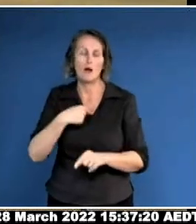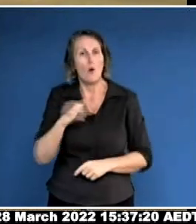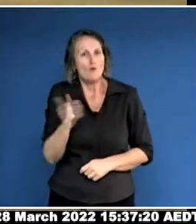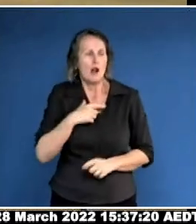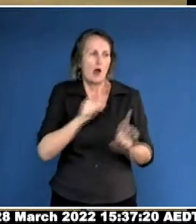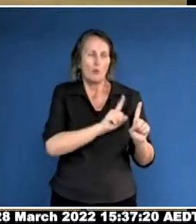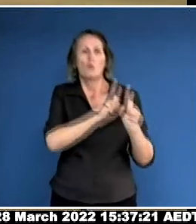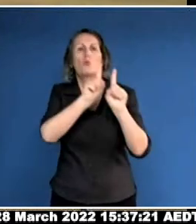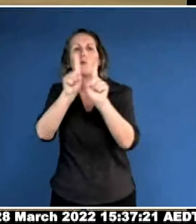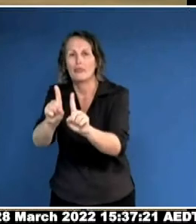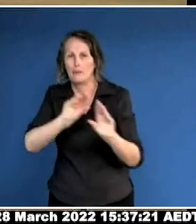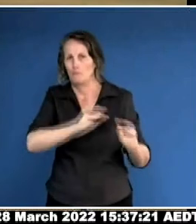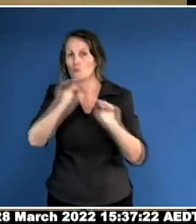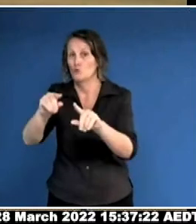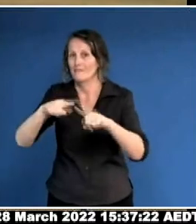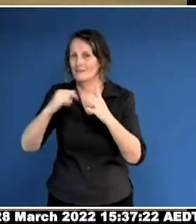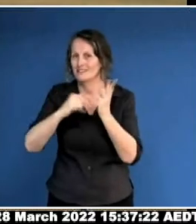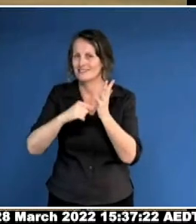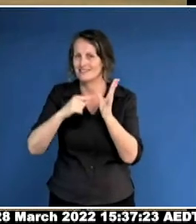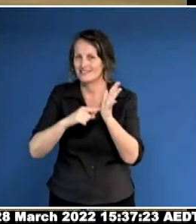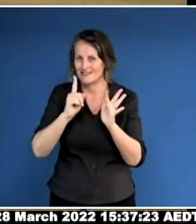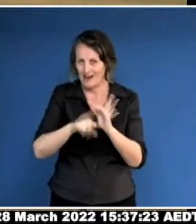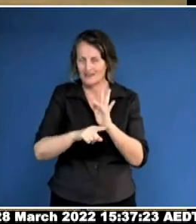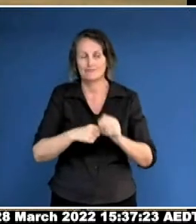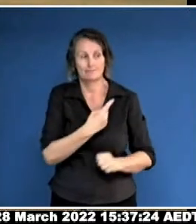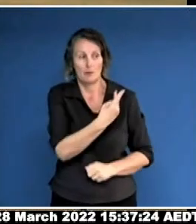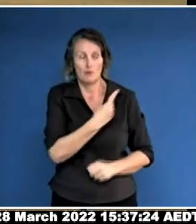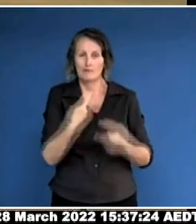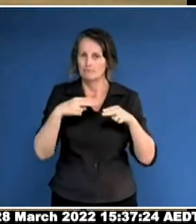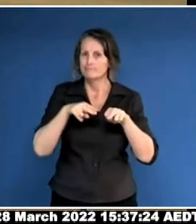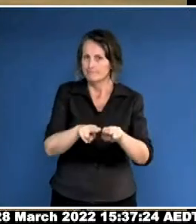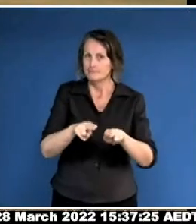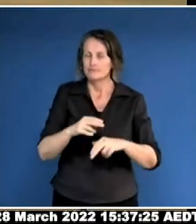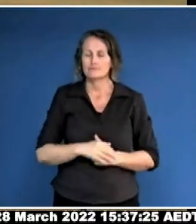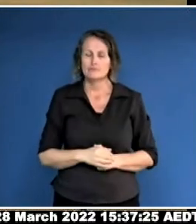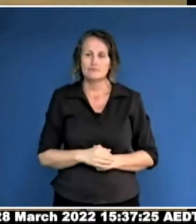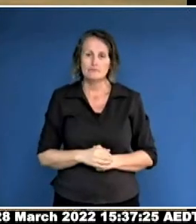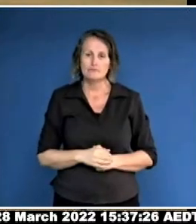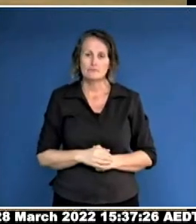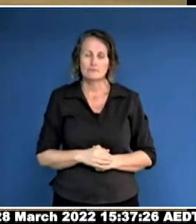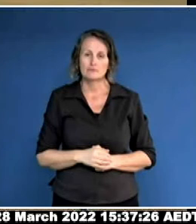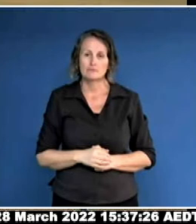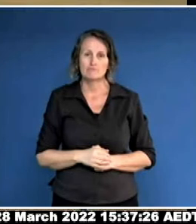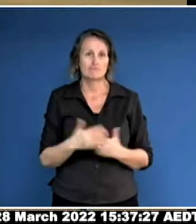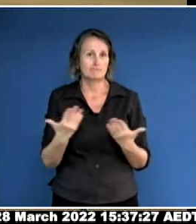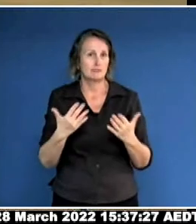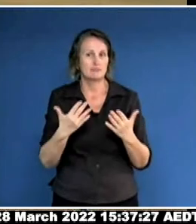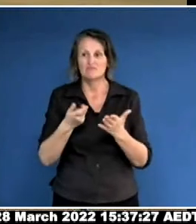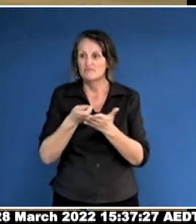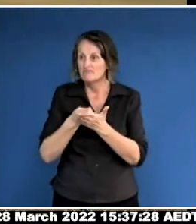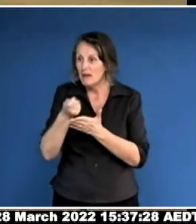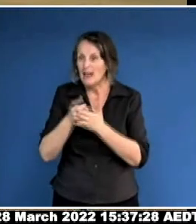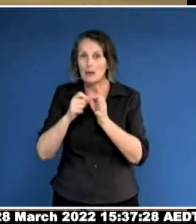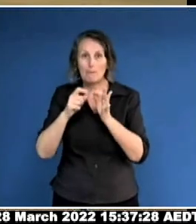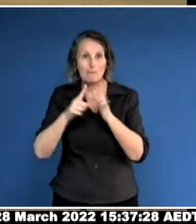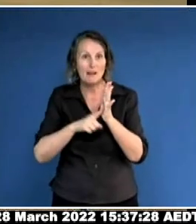4. We moved interstate and lived together for a period of time. The utilities accounts were all in my name. Person